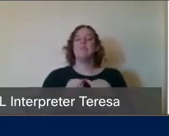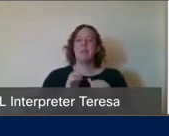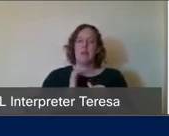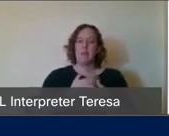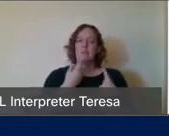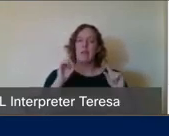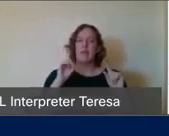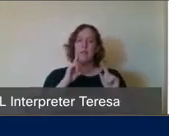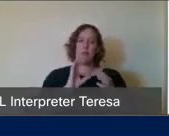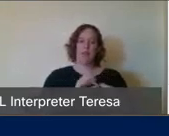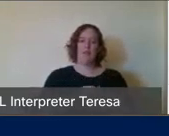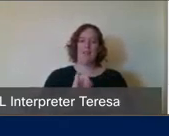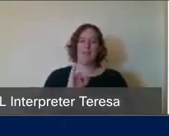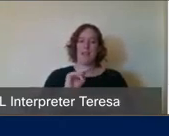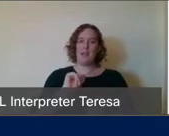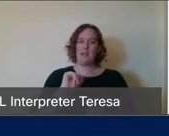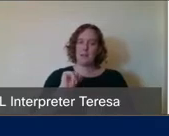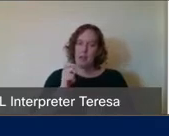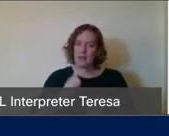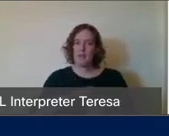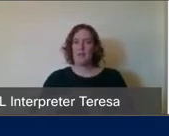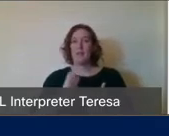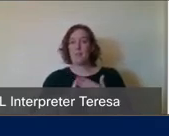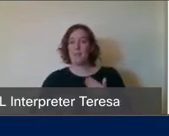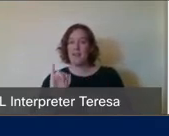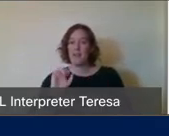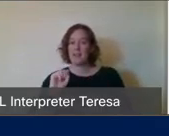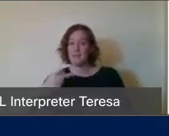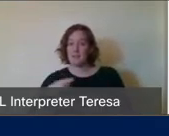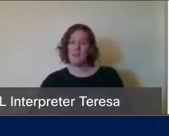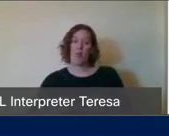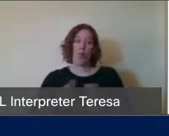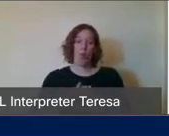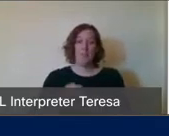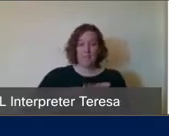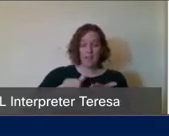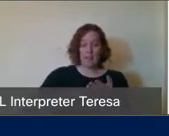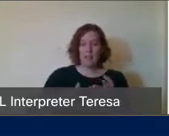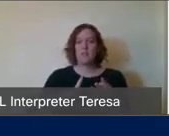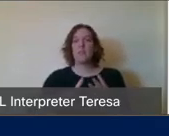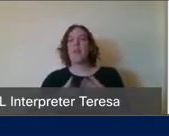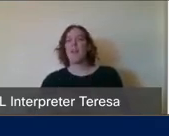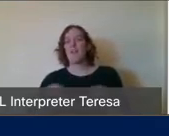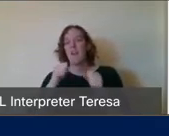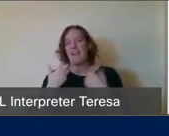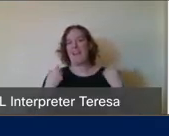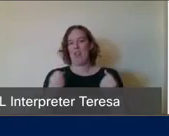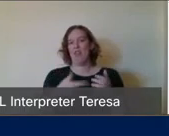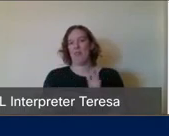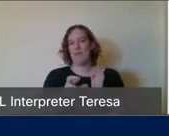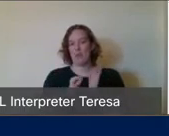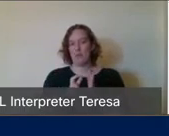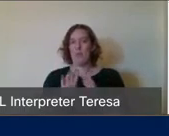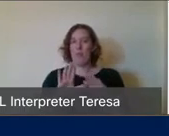intake, completion of ISPs, closing investigations, and conducting health reviews. Below is a